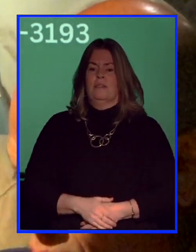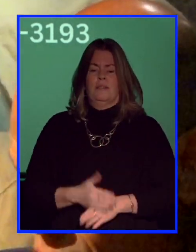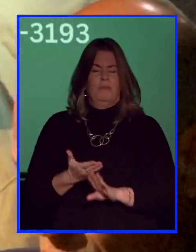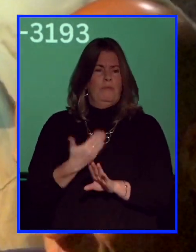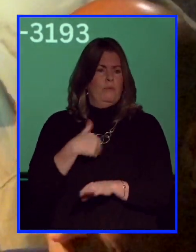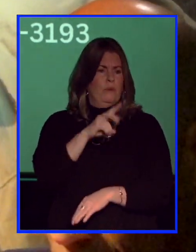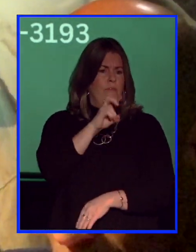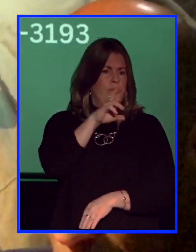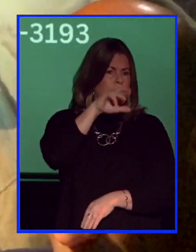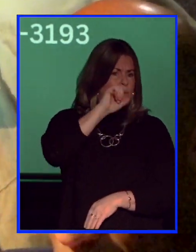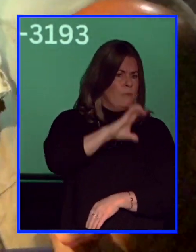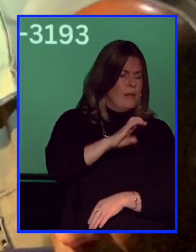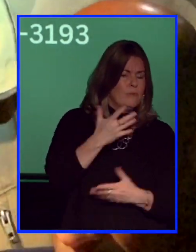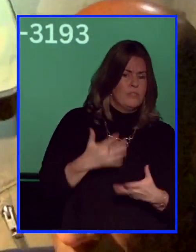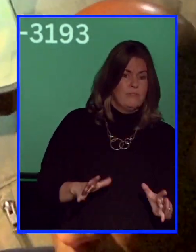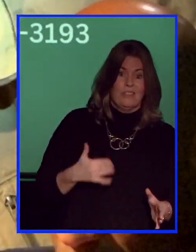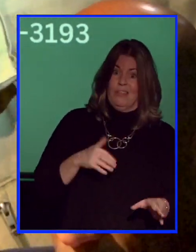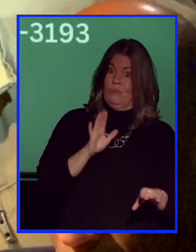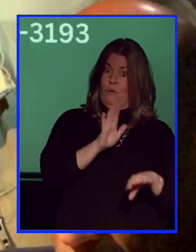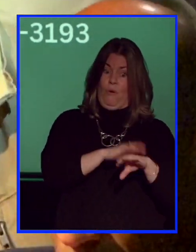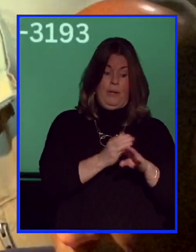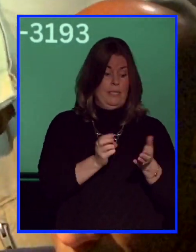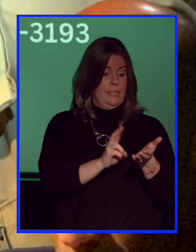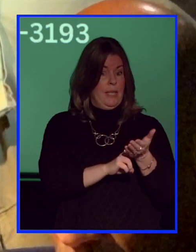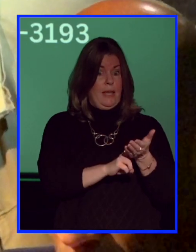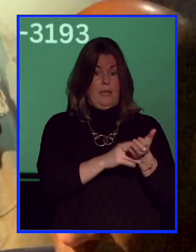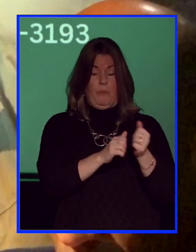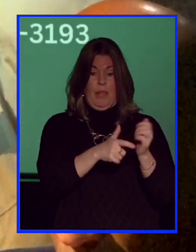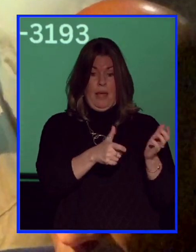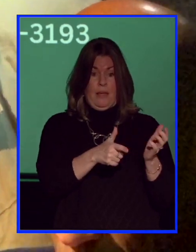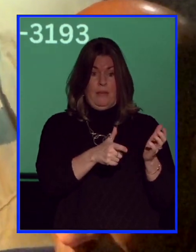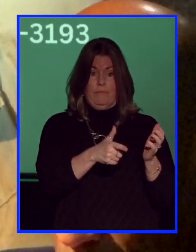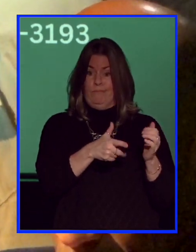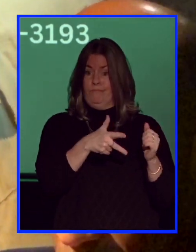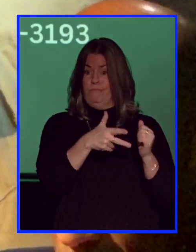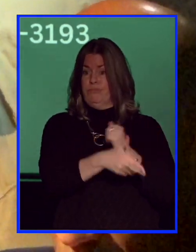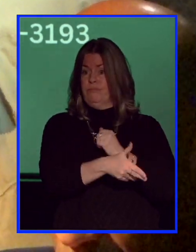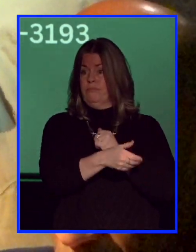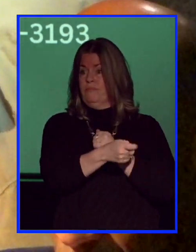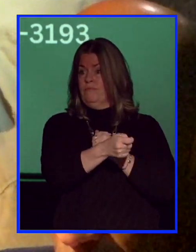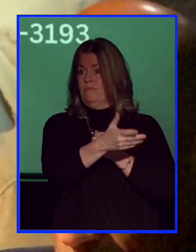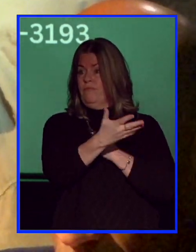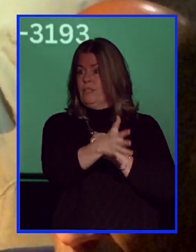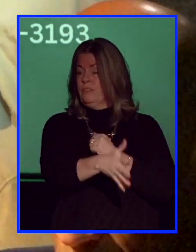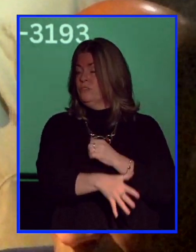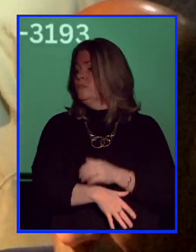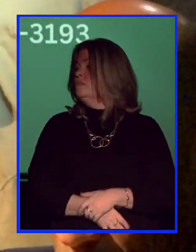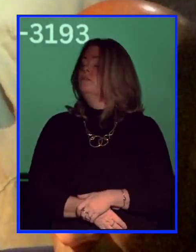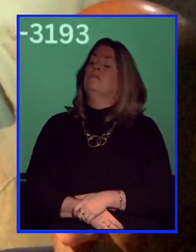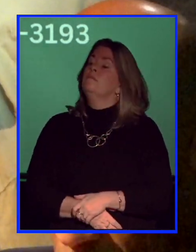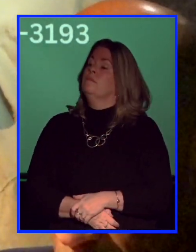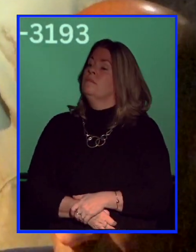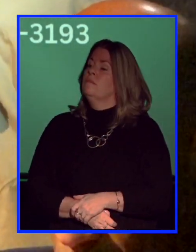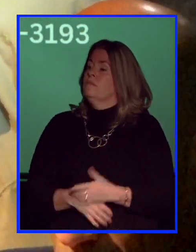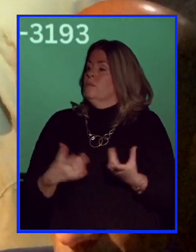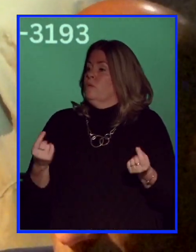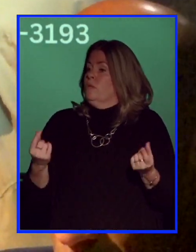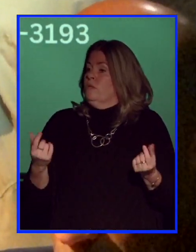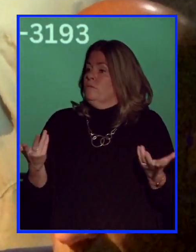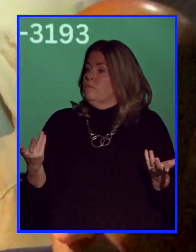done. I was on that, and of course, you know what happened with that. That's gone. So what do you